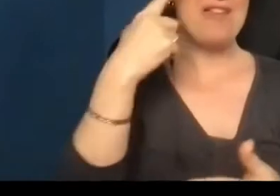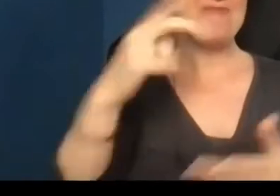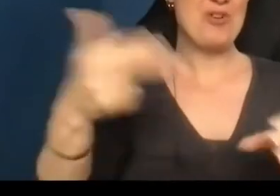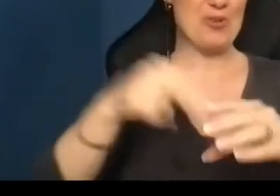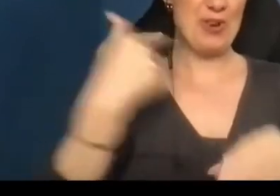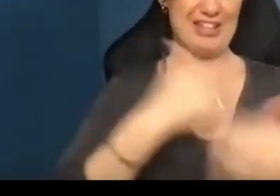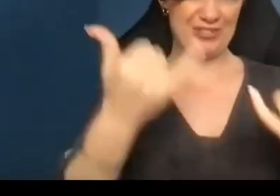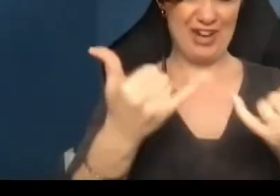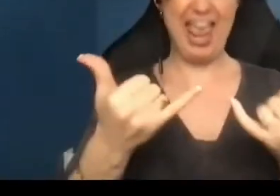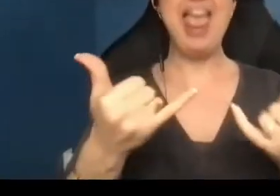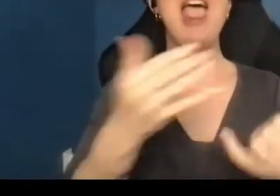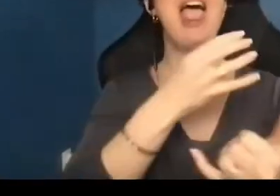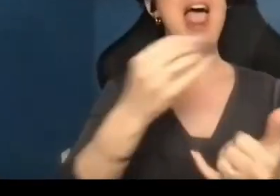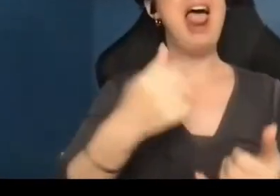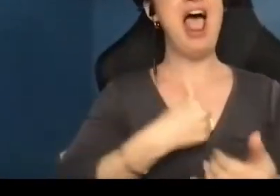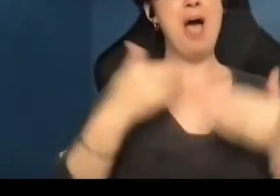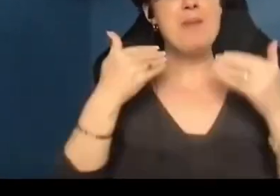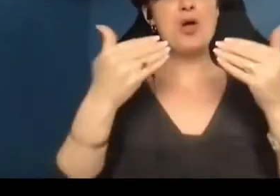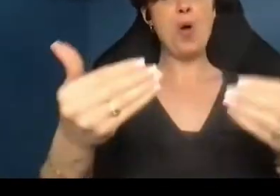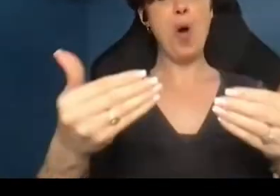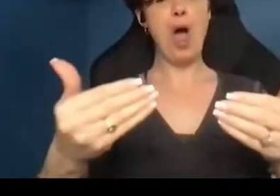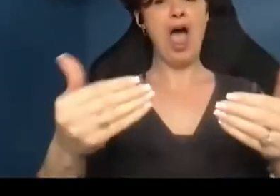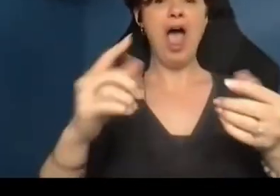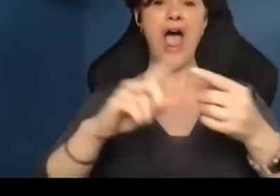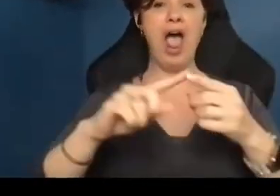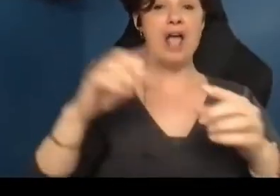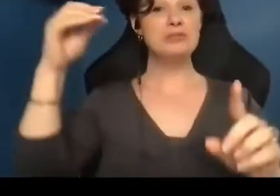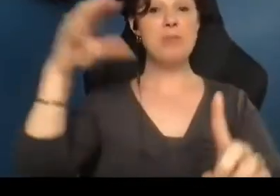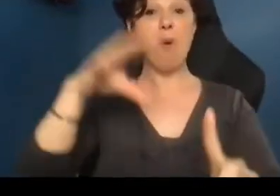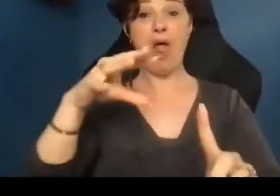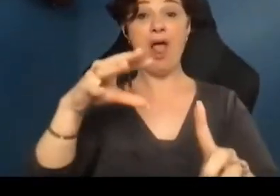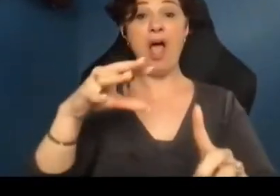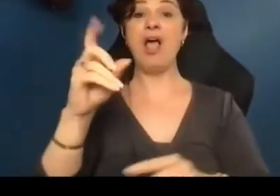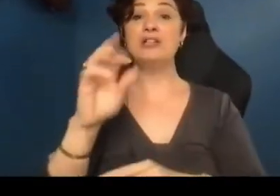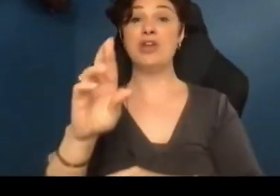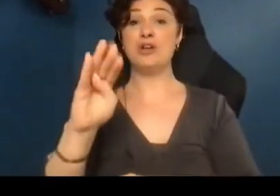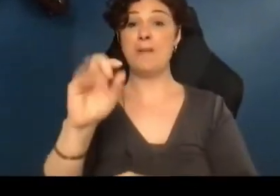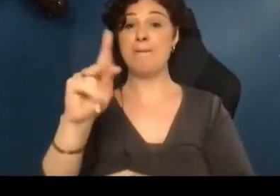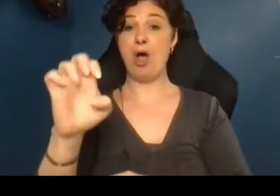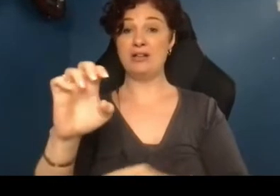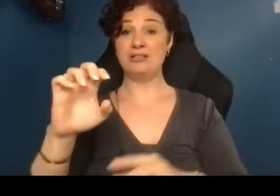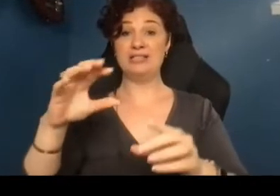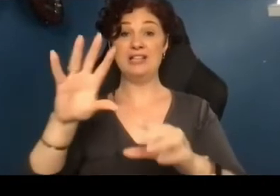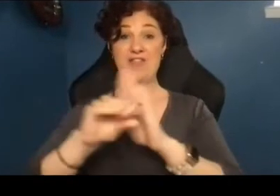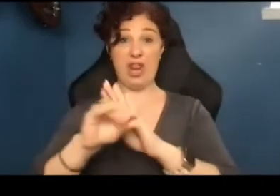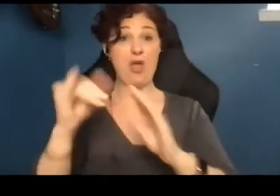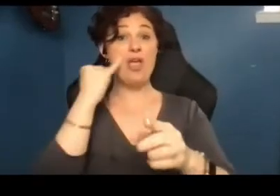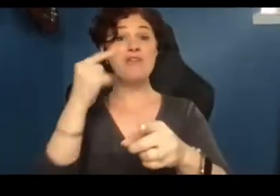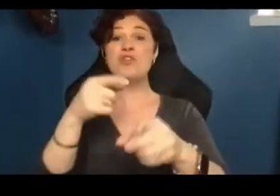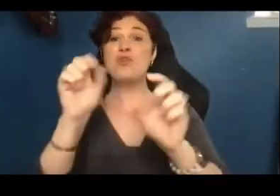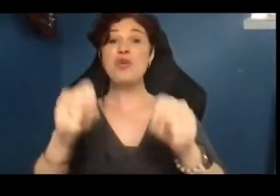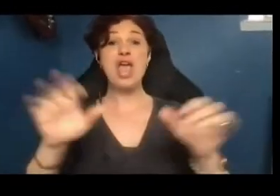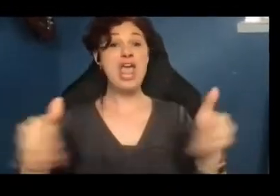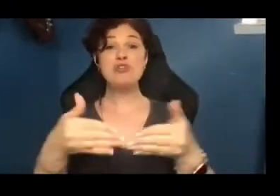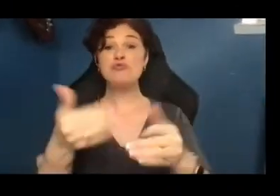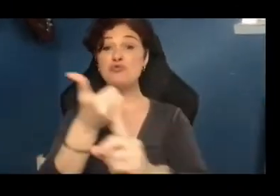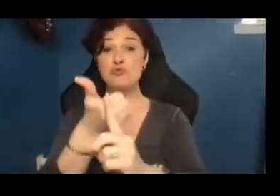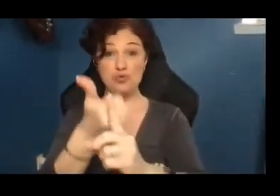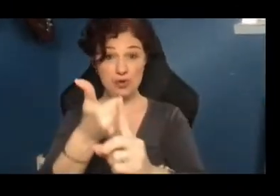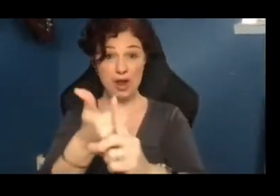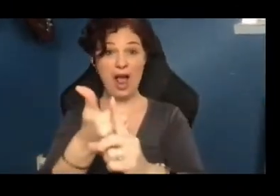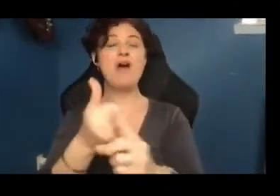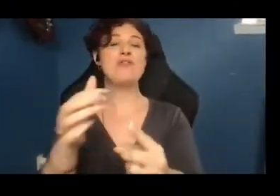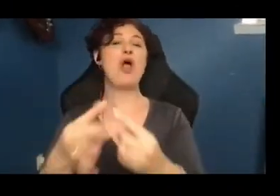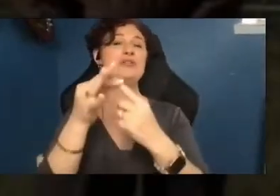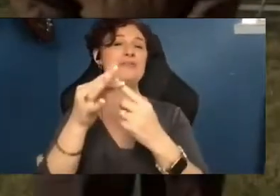us today. And I'm going to go ahead and spotlight Dr. Bondi's video. Dr. Bondi, if you could just introduce yourself and